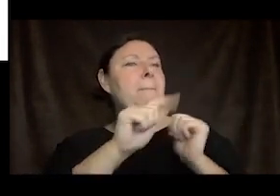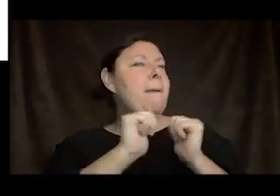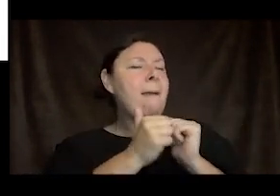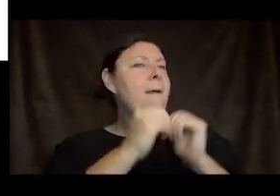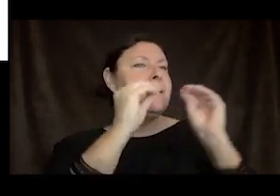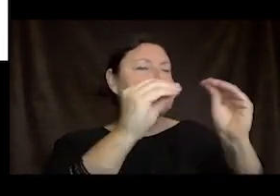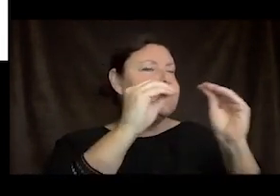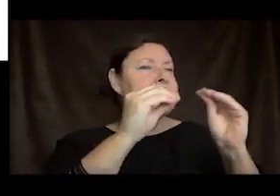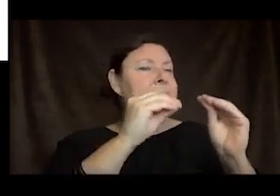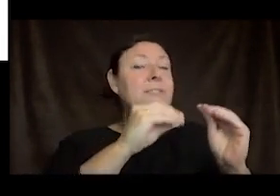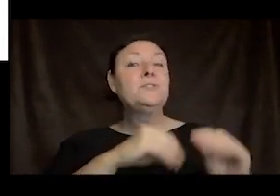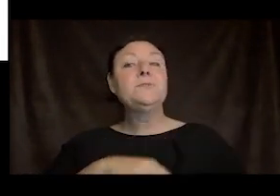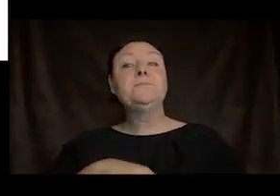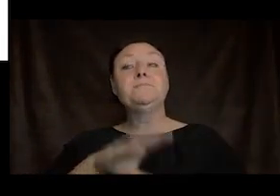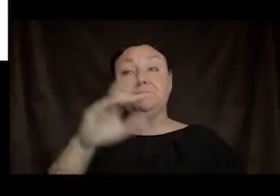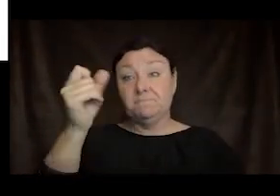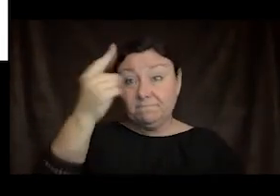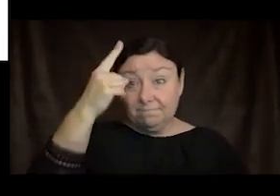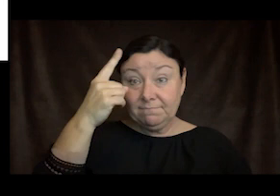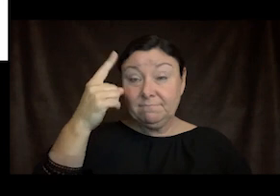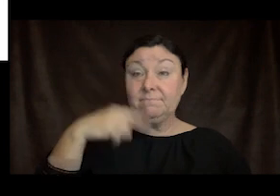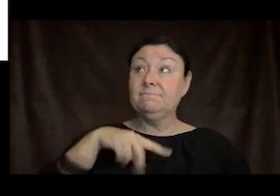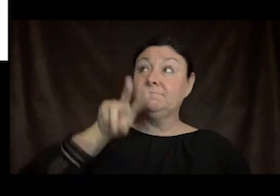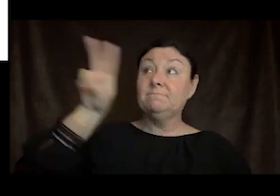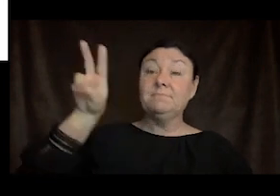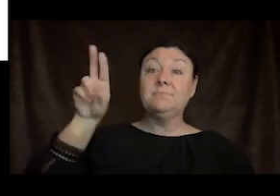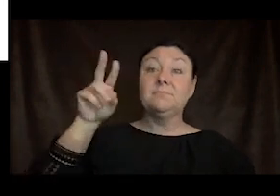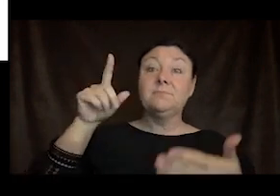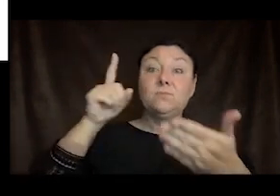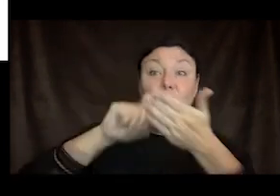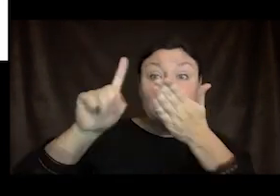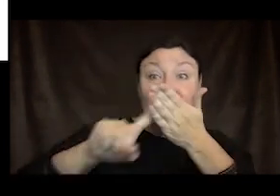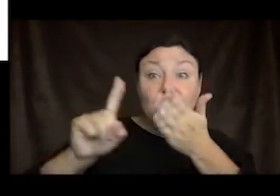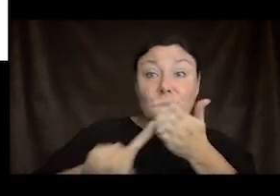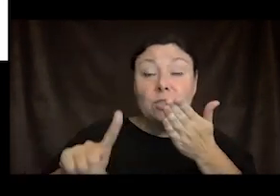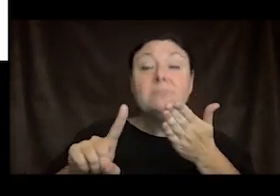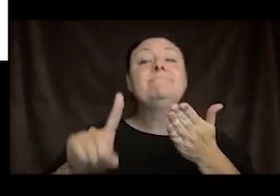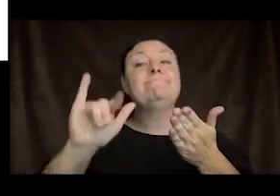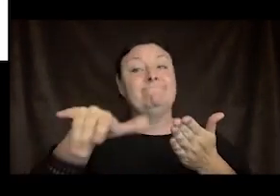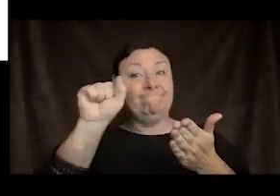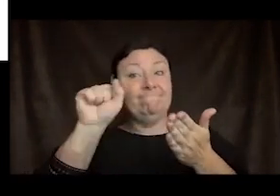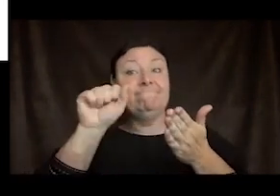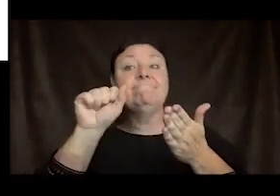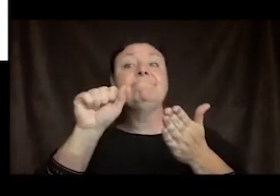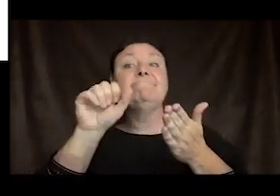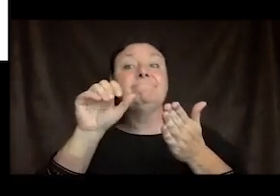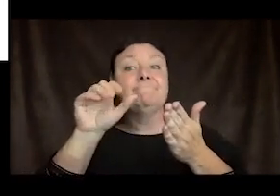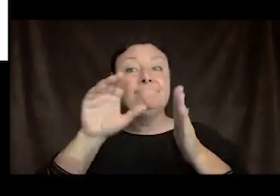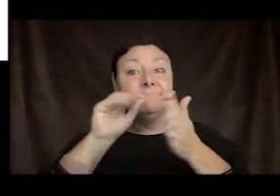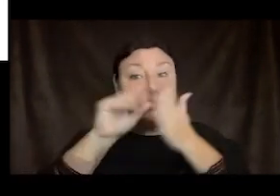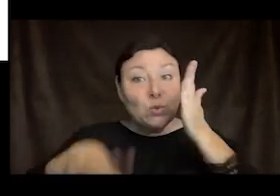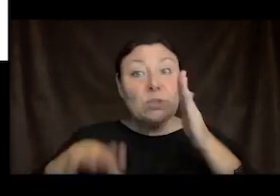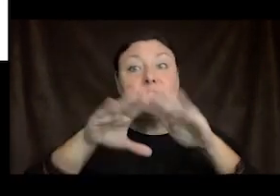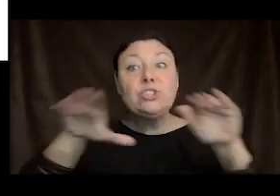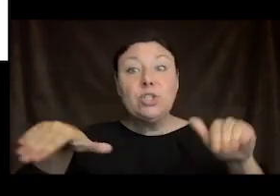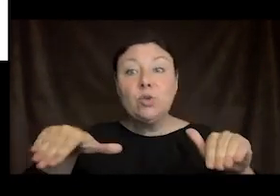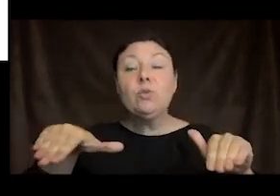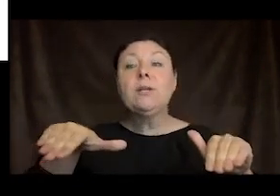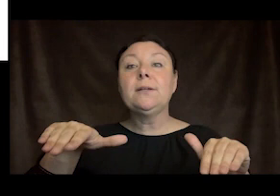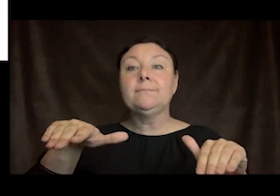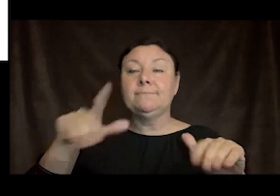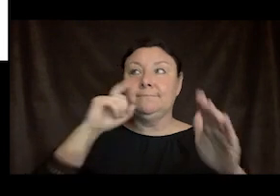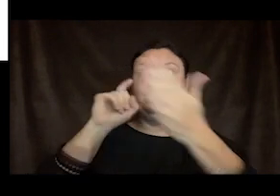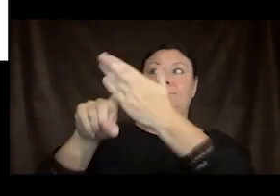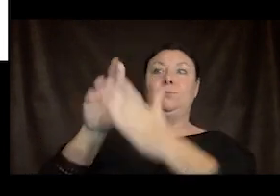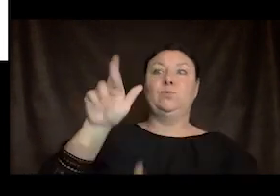research supports that children do notice it, they think about it. Often as adults, we're the ones that are worrying about it.